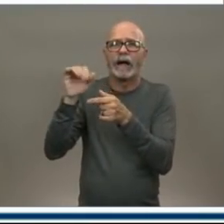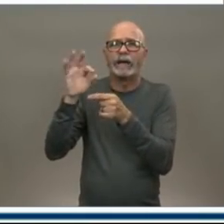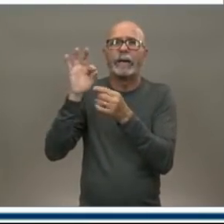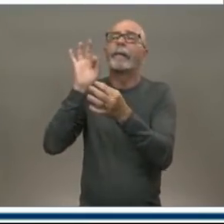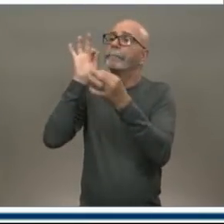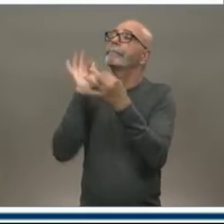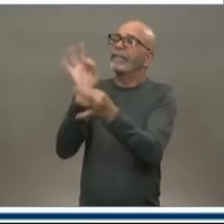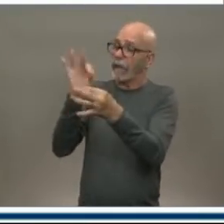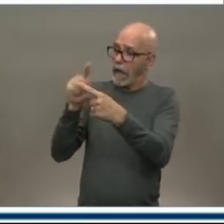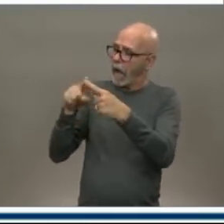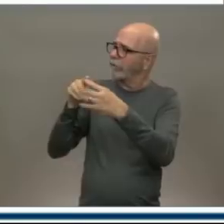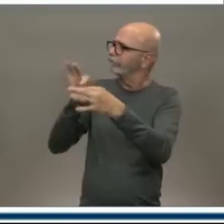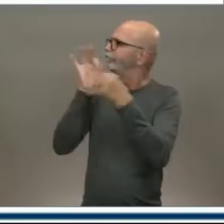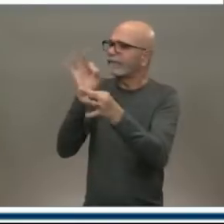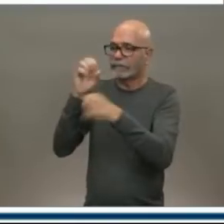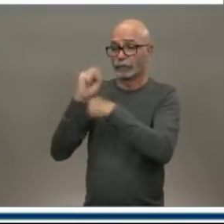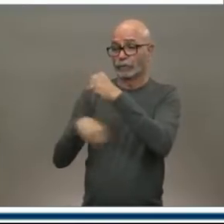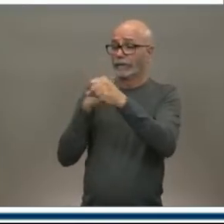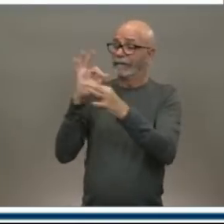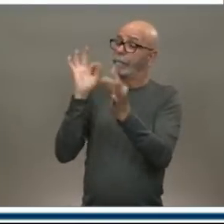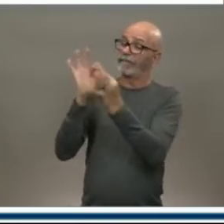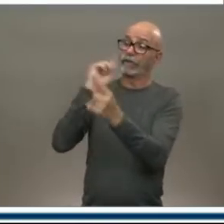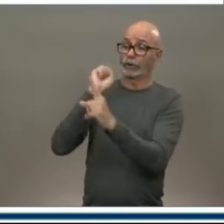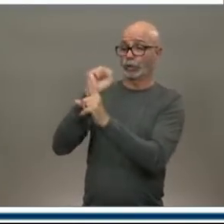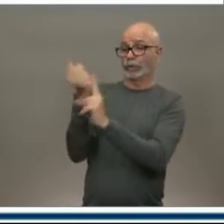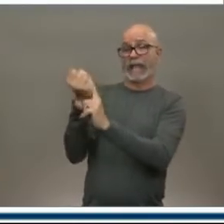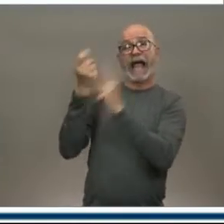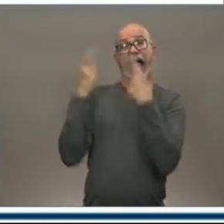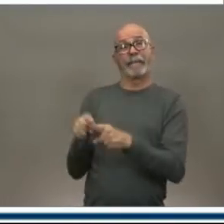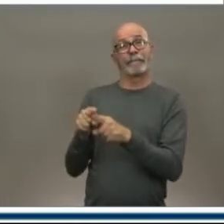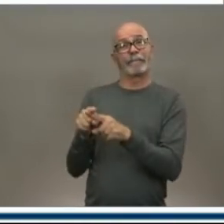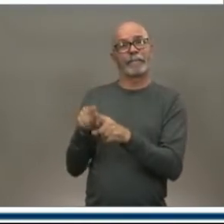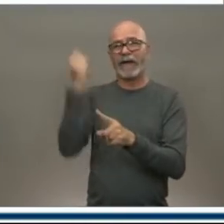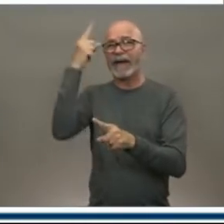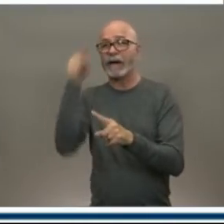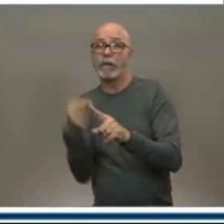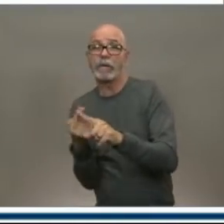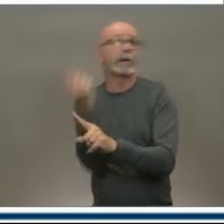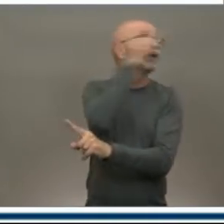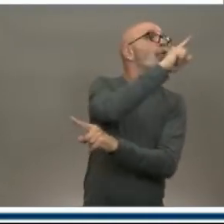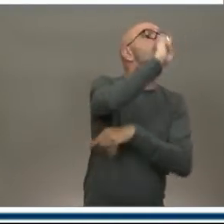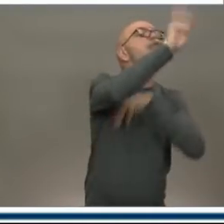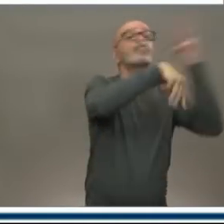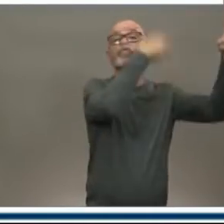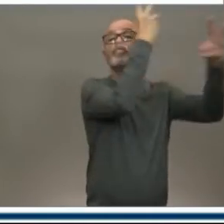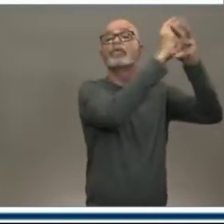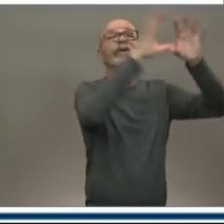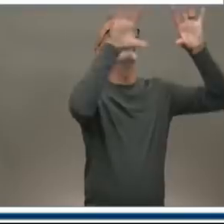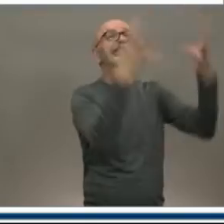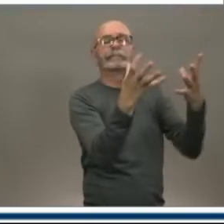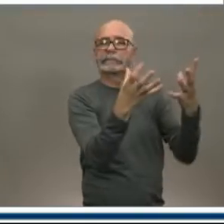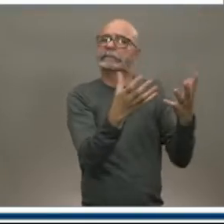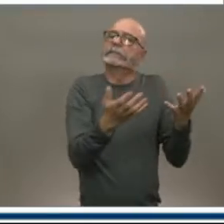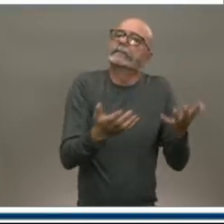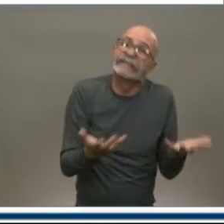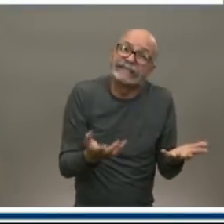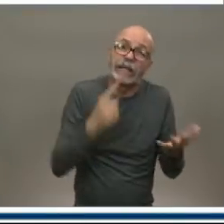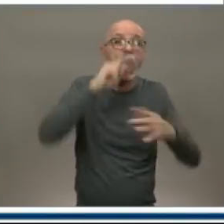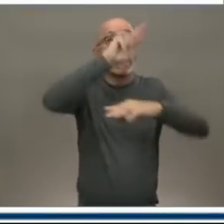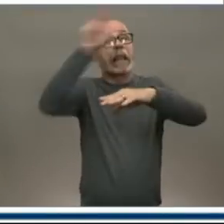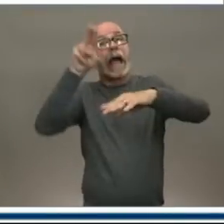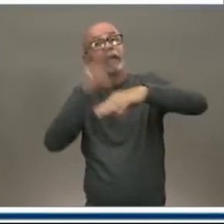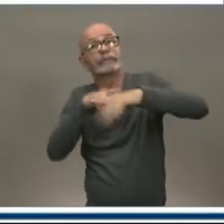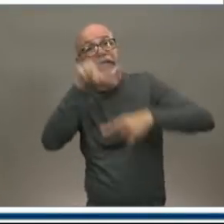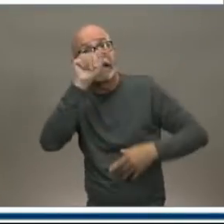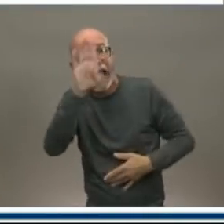be validated in real-world situations. The national lab works with provincial labs, including ours, to do this, and not all